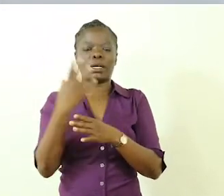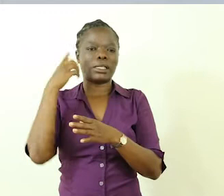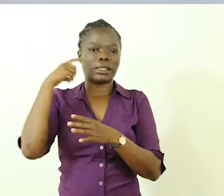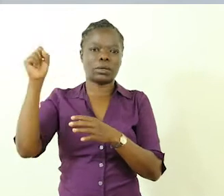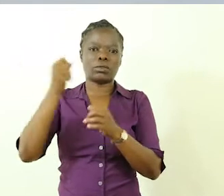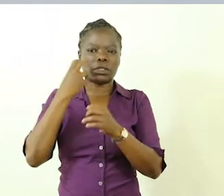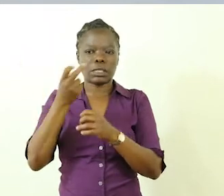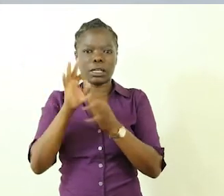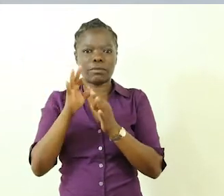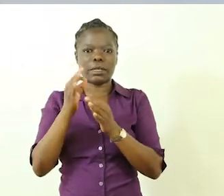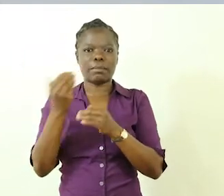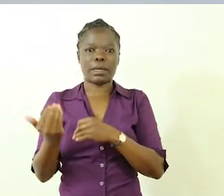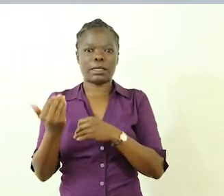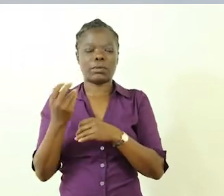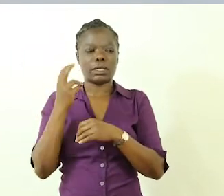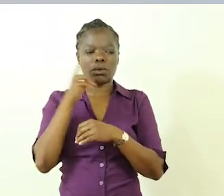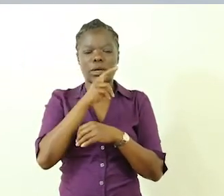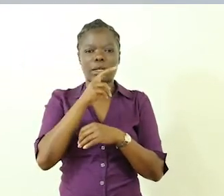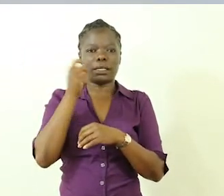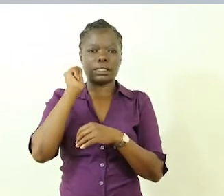sounds. So,